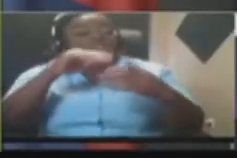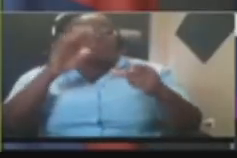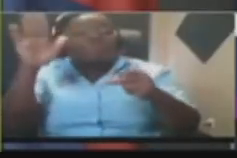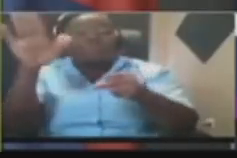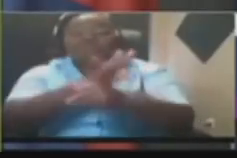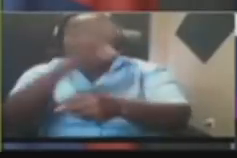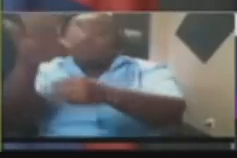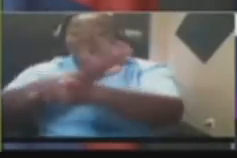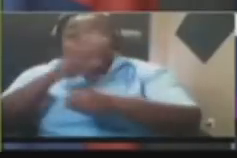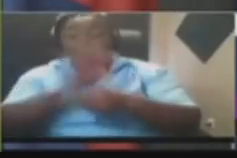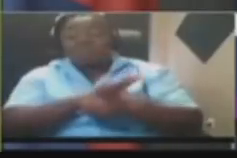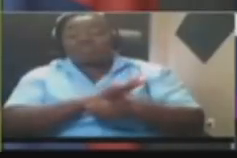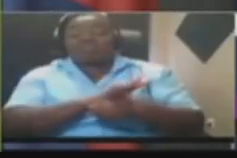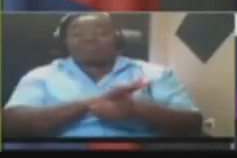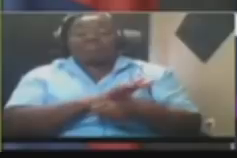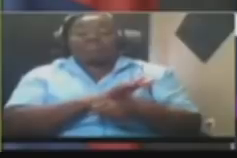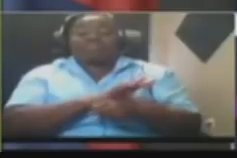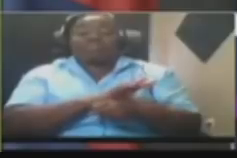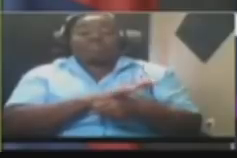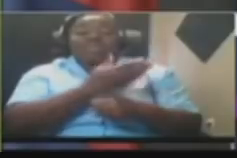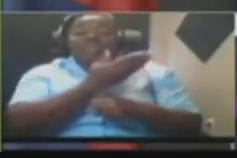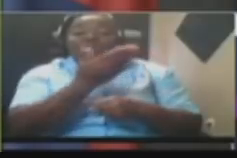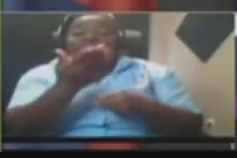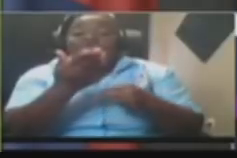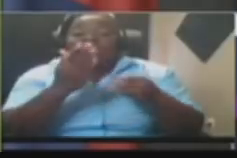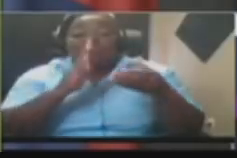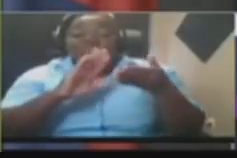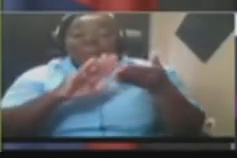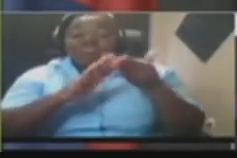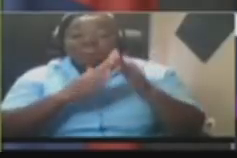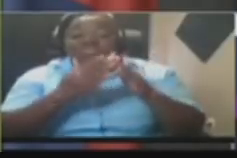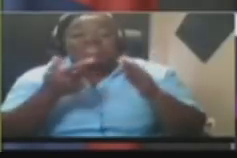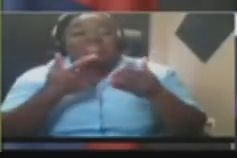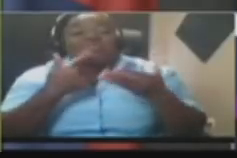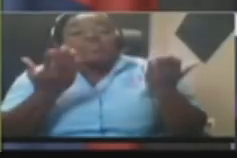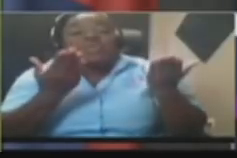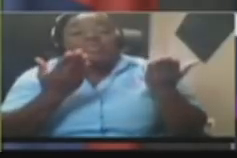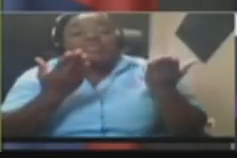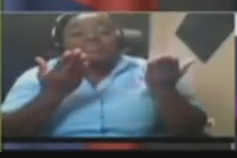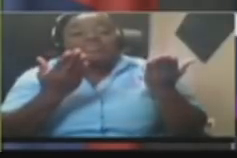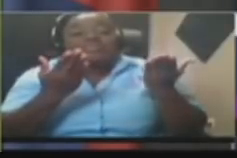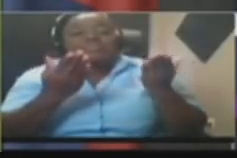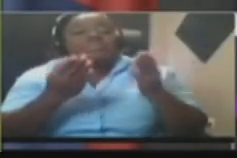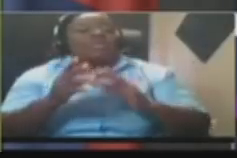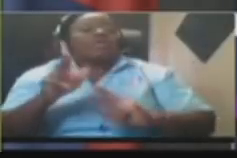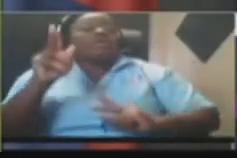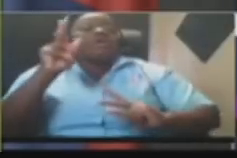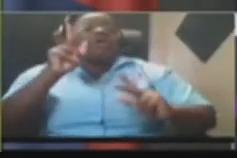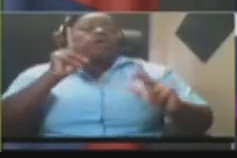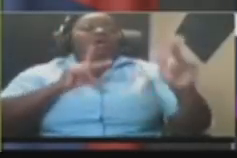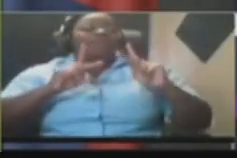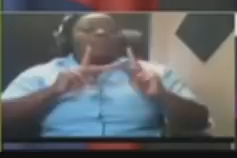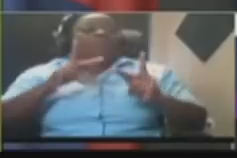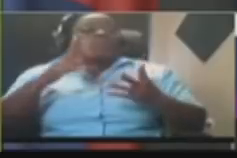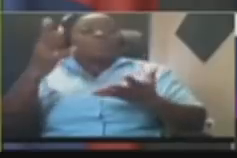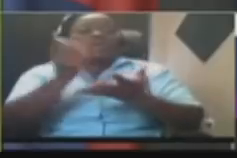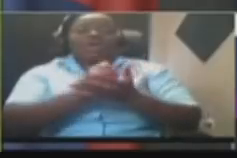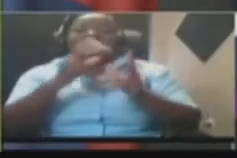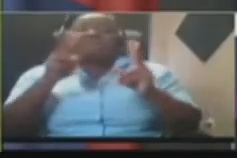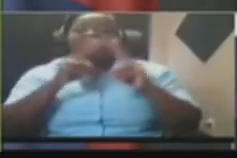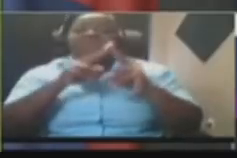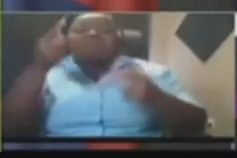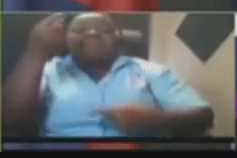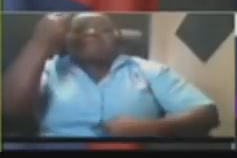Those communities are, in fact, being seen to be the ones where the unvaccinated population